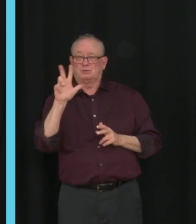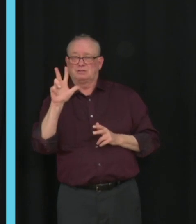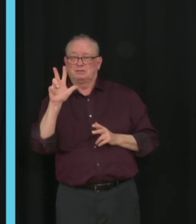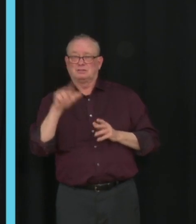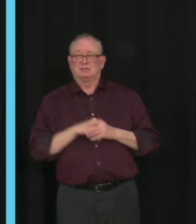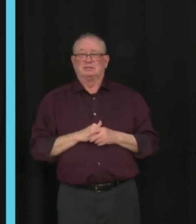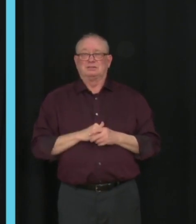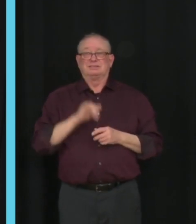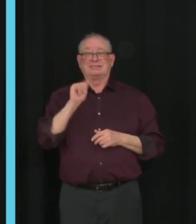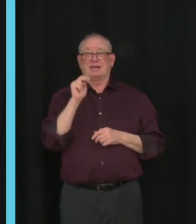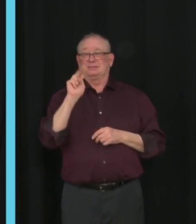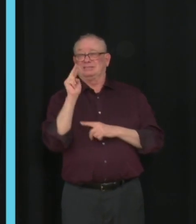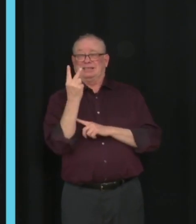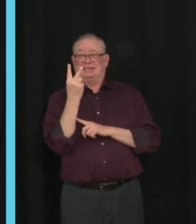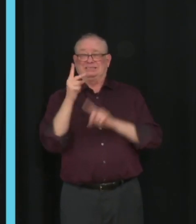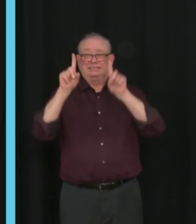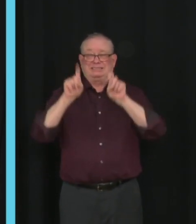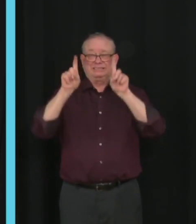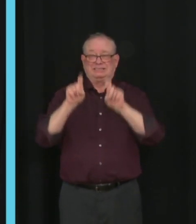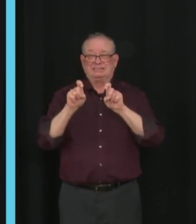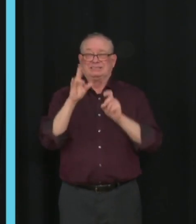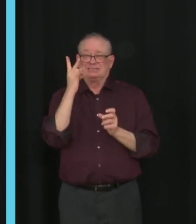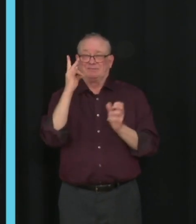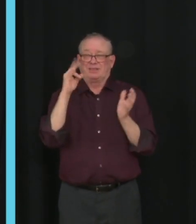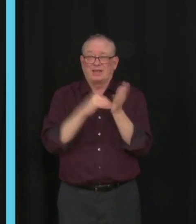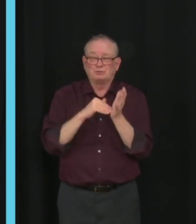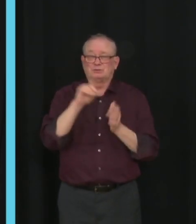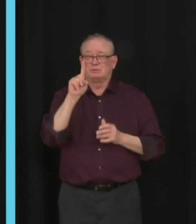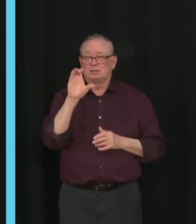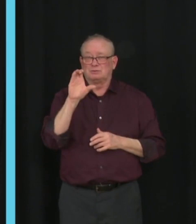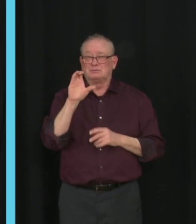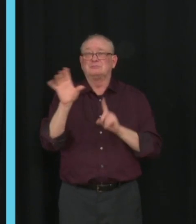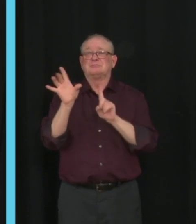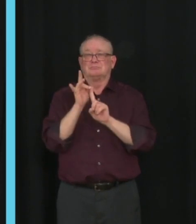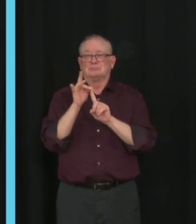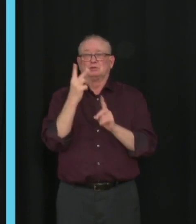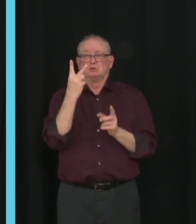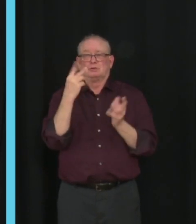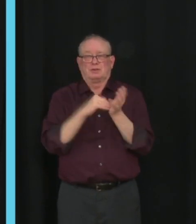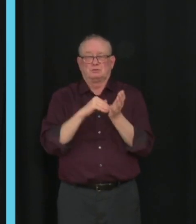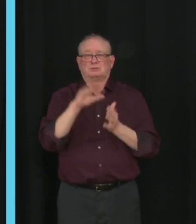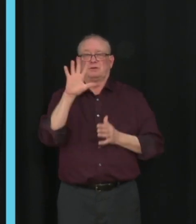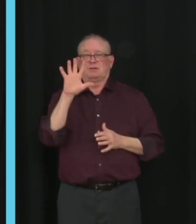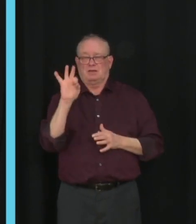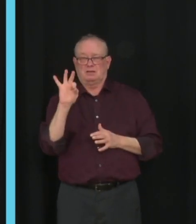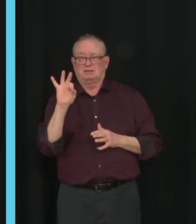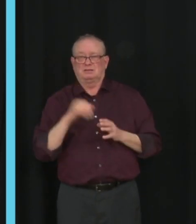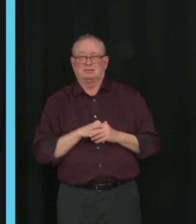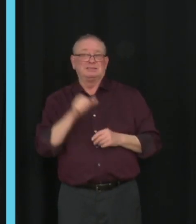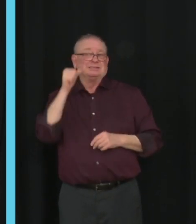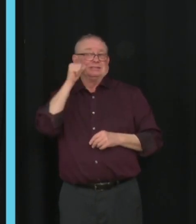were identified out of about 7,100 tests. And yesterday, we had 3,013 new cases